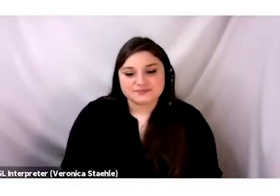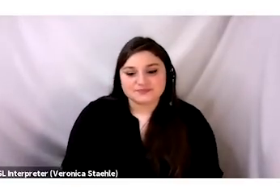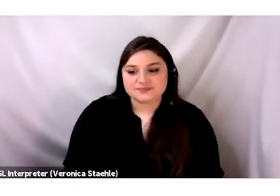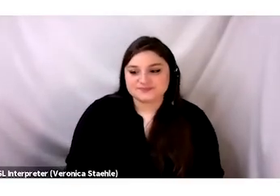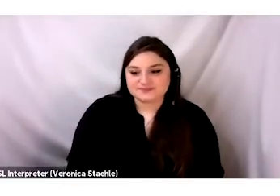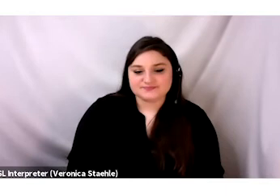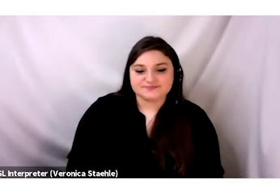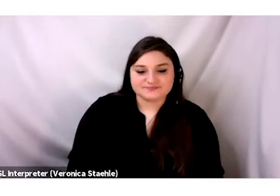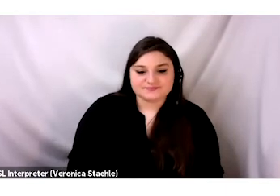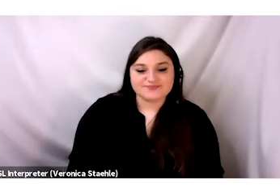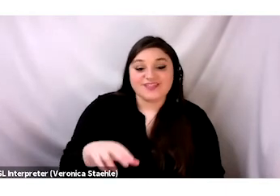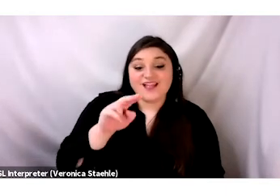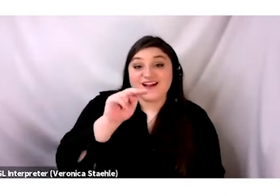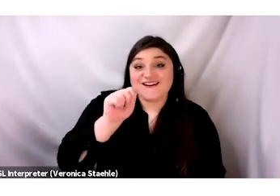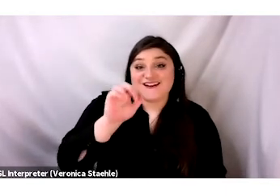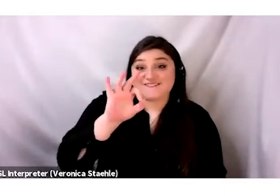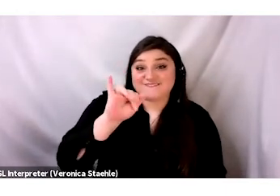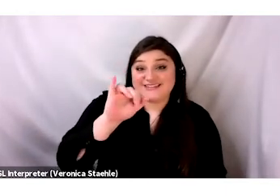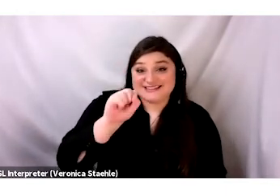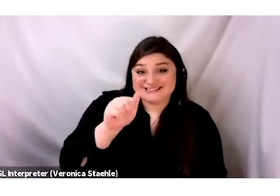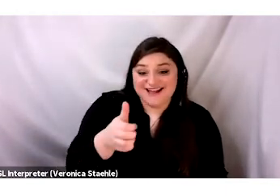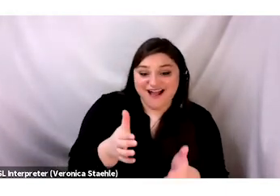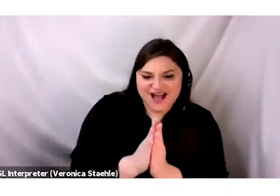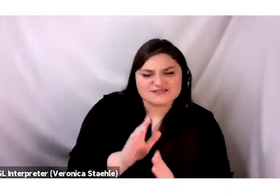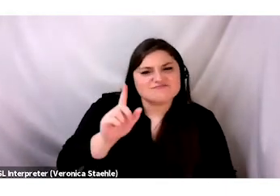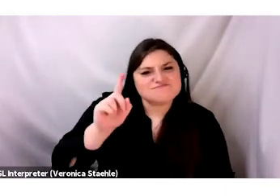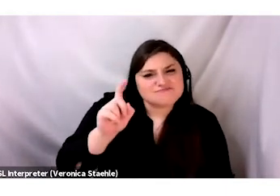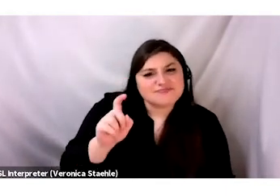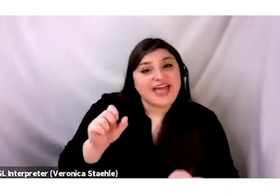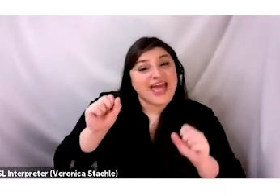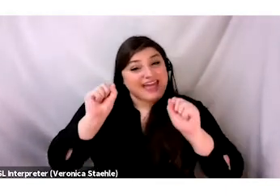Nafisa asks, can we add thrift clothing in